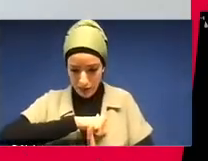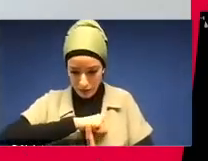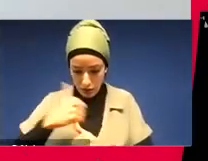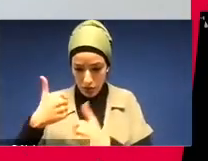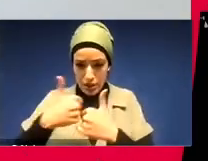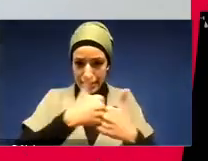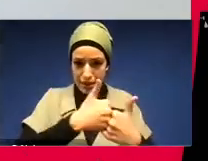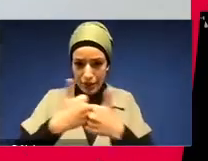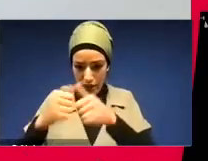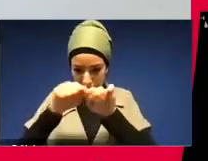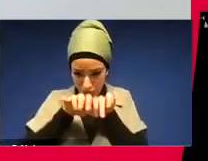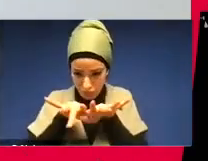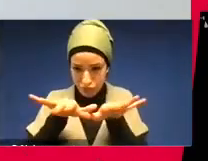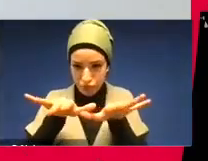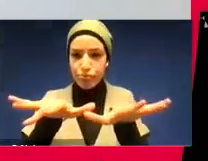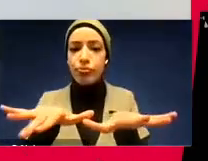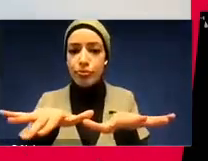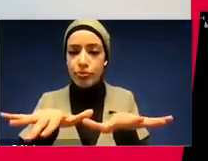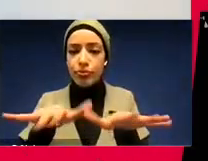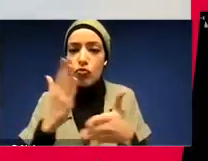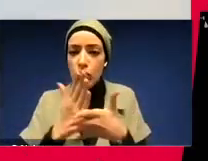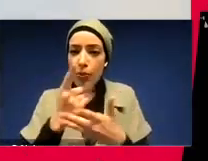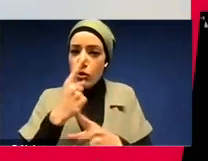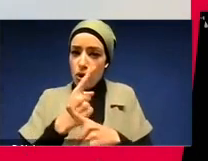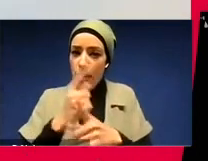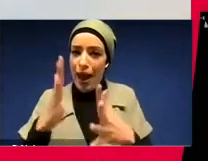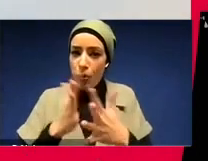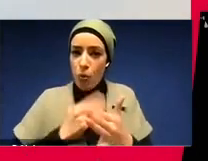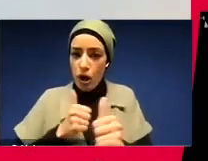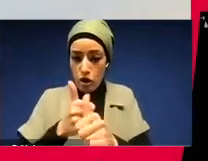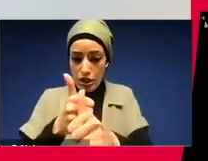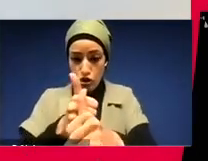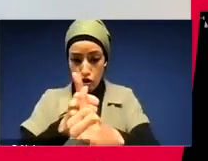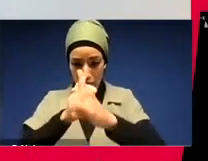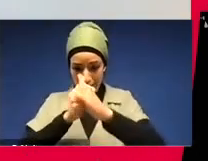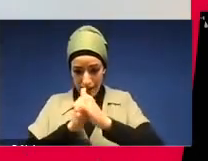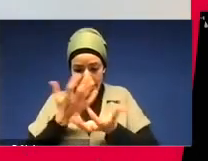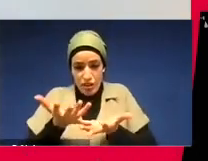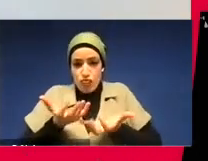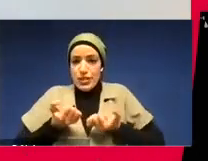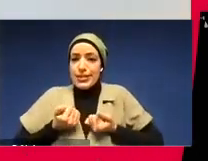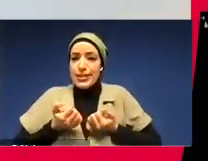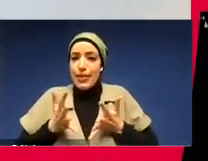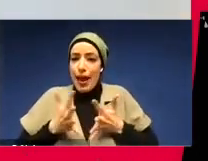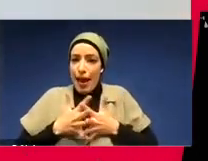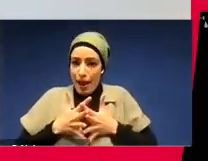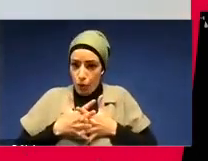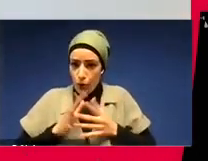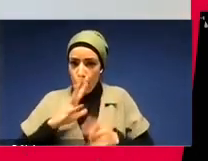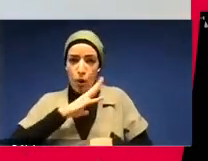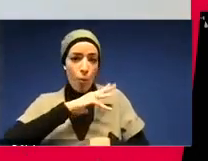we talk a lot about how we want to receive it. And in the Palestinian case, I've seen that become